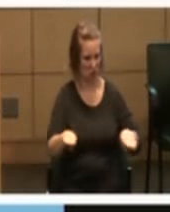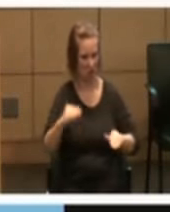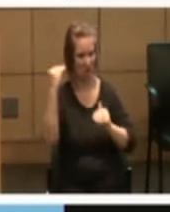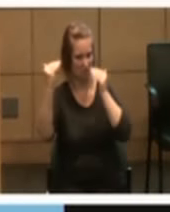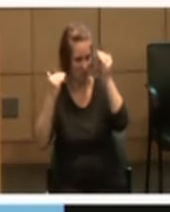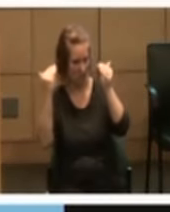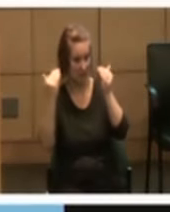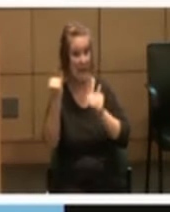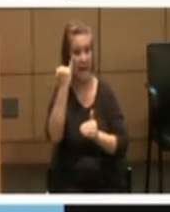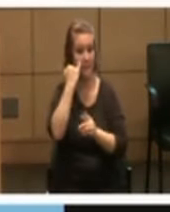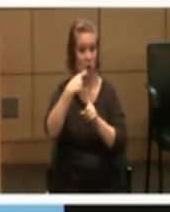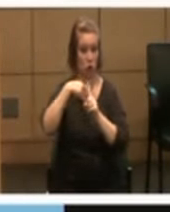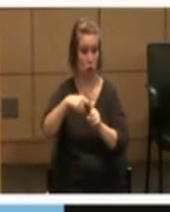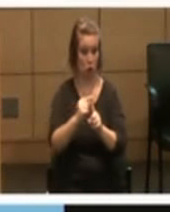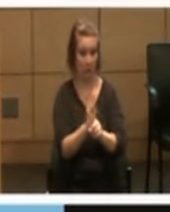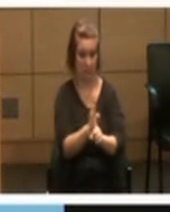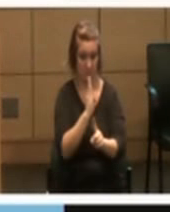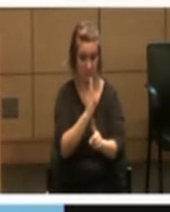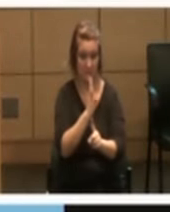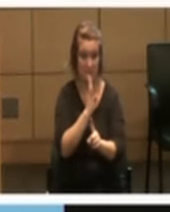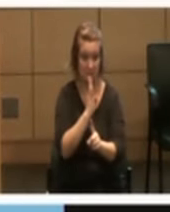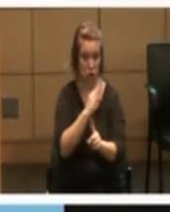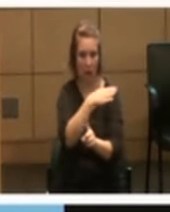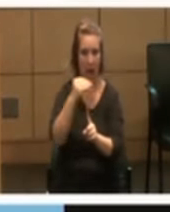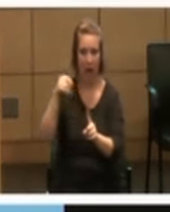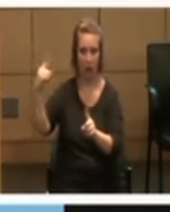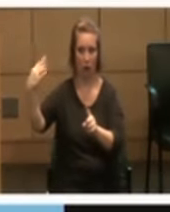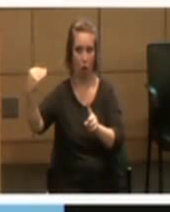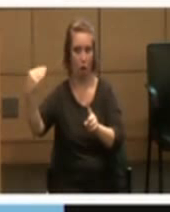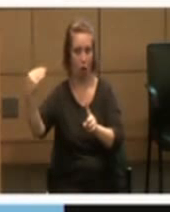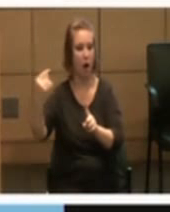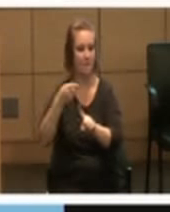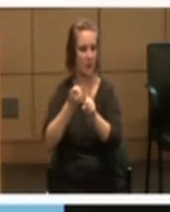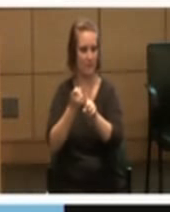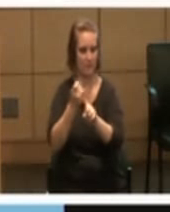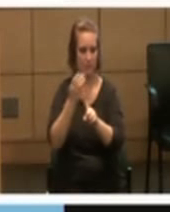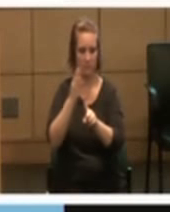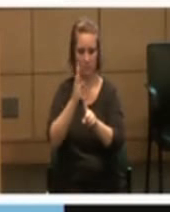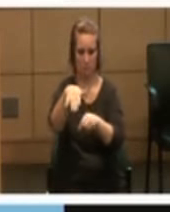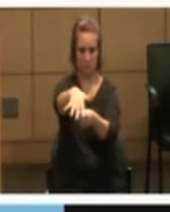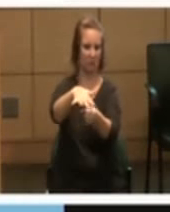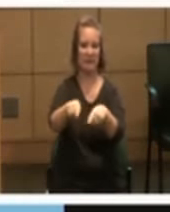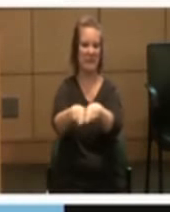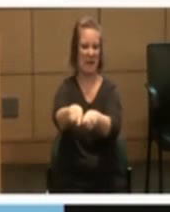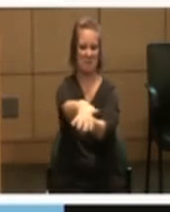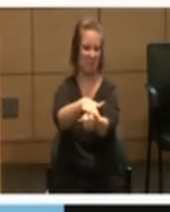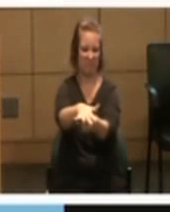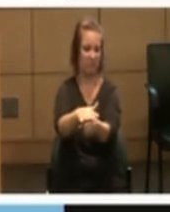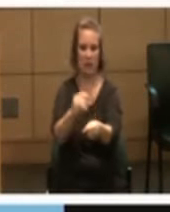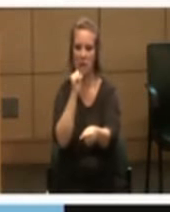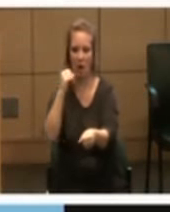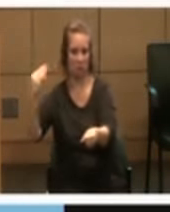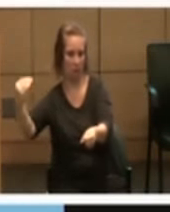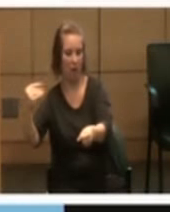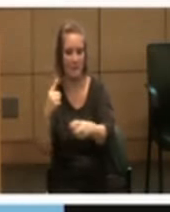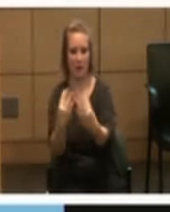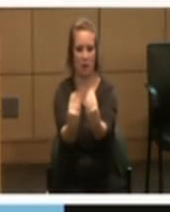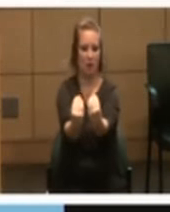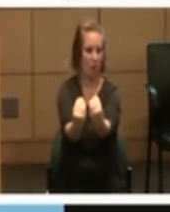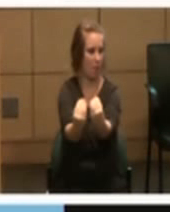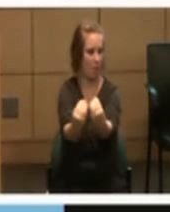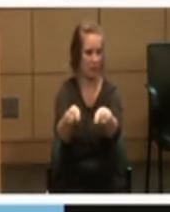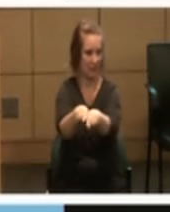you have the target speech and the masker speech both coming from the front of the listener. And there's not a huge difference between the children and adults here,